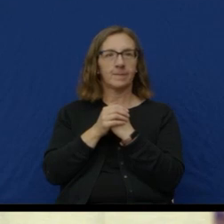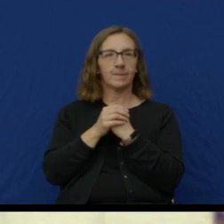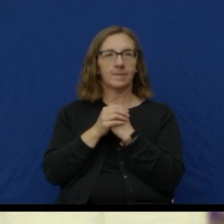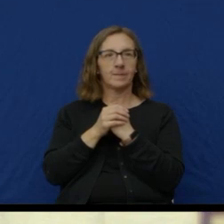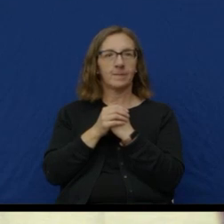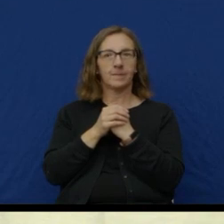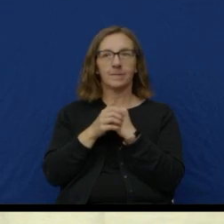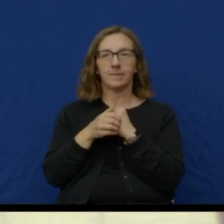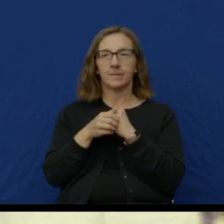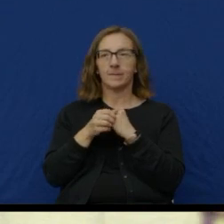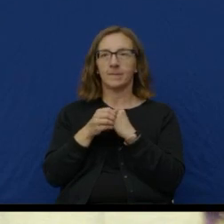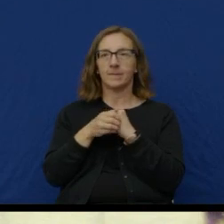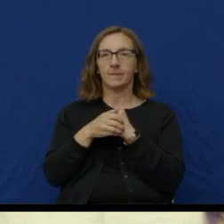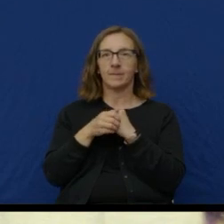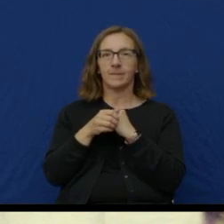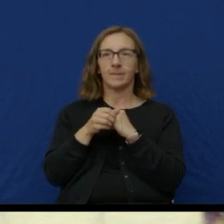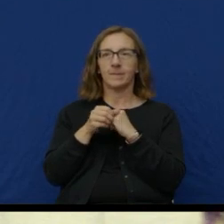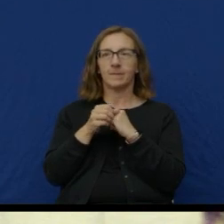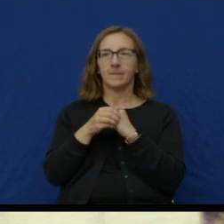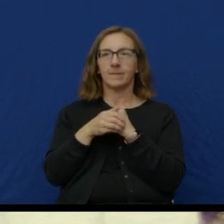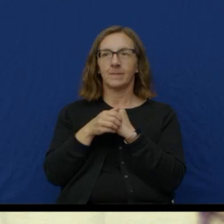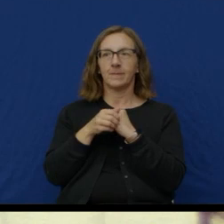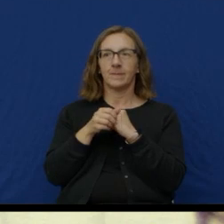He waited until you took a bite.